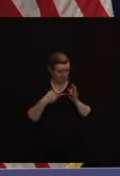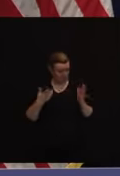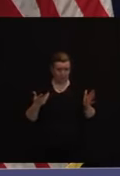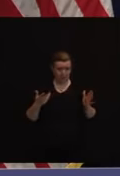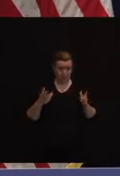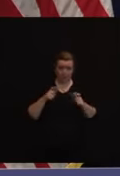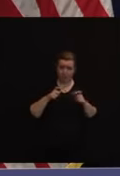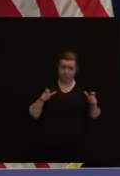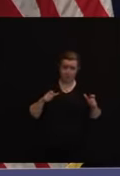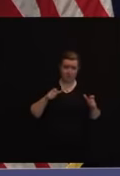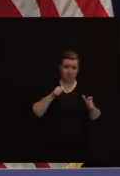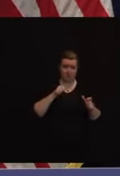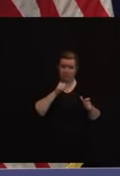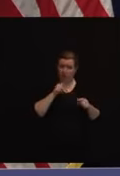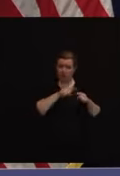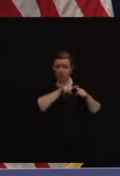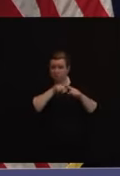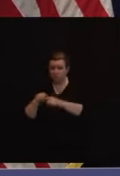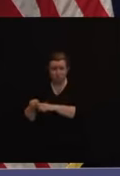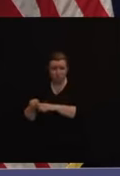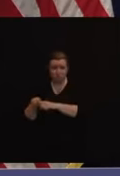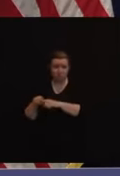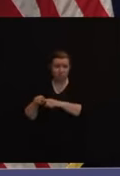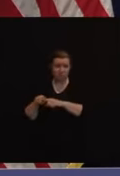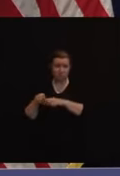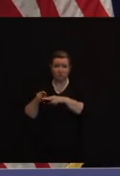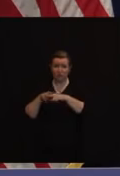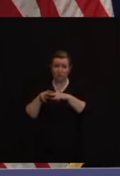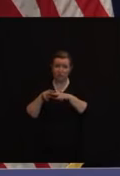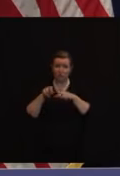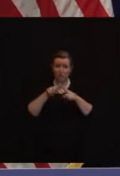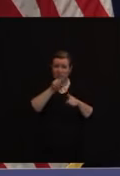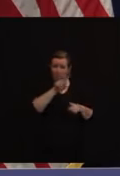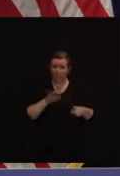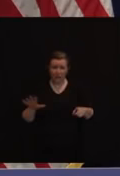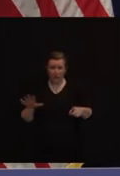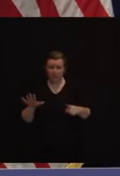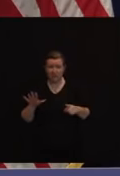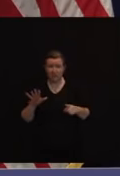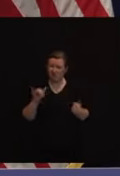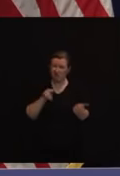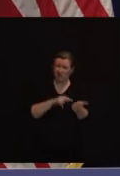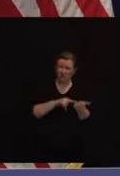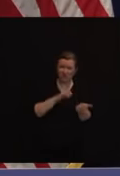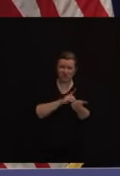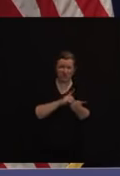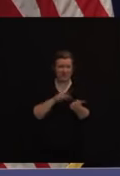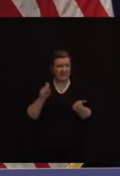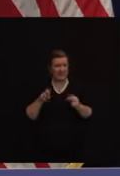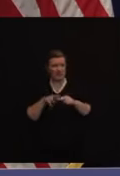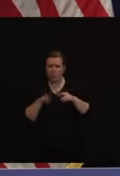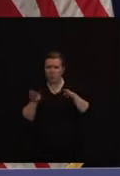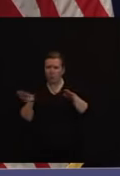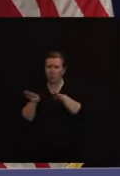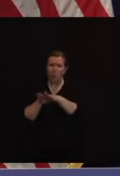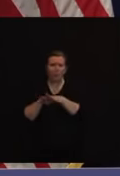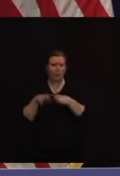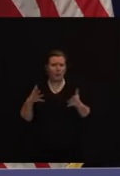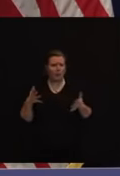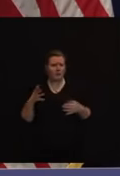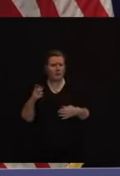that compare to what you're doing here? Sorry, letting any frontline worker? So frontline workers, doctors, anybody that has to use the transit system to